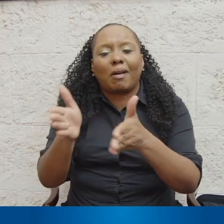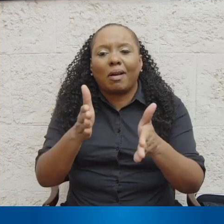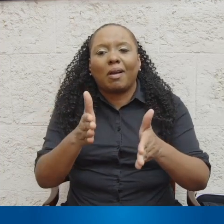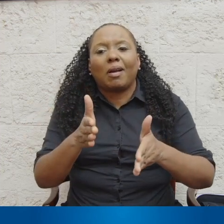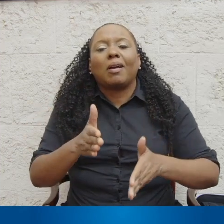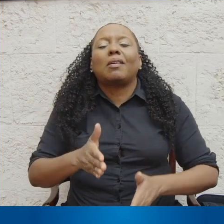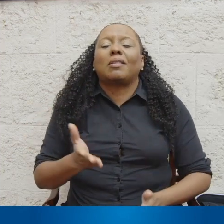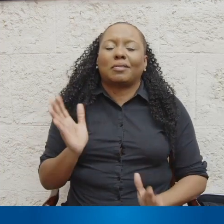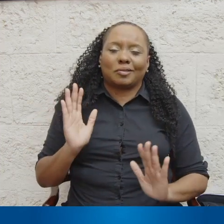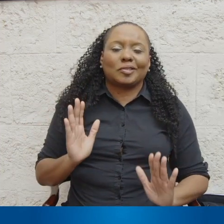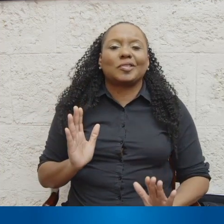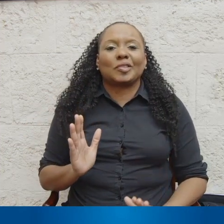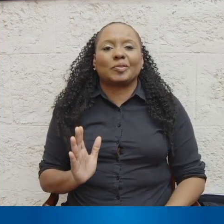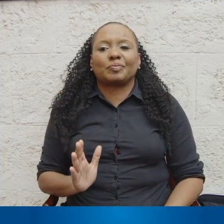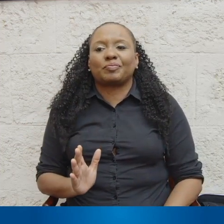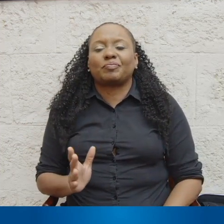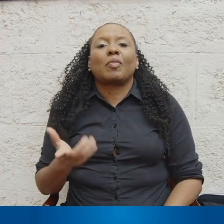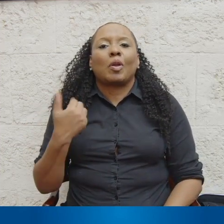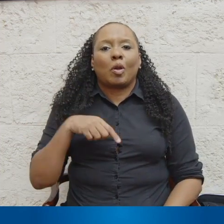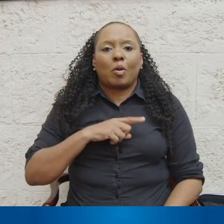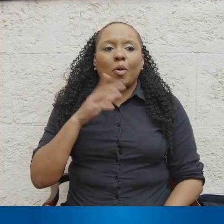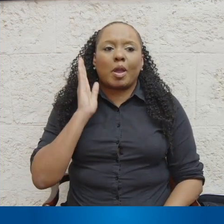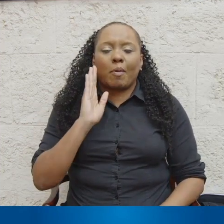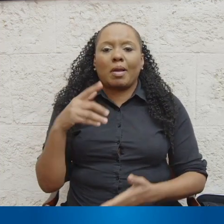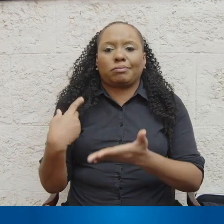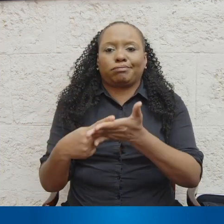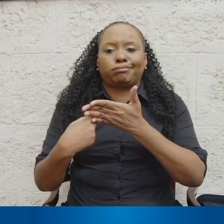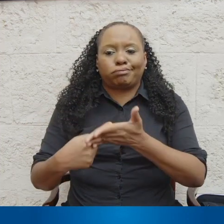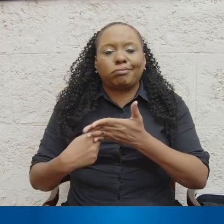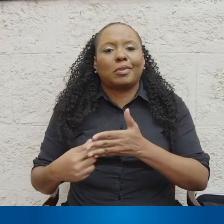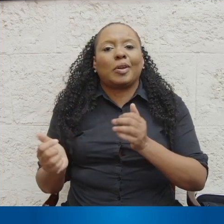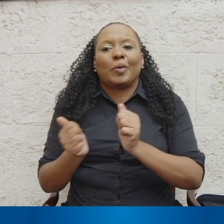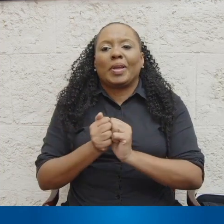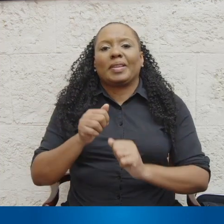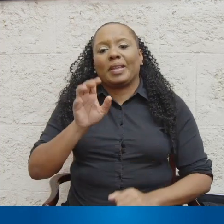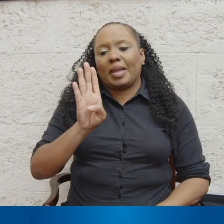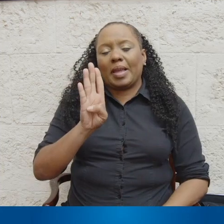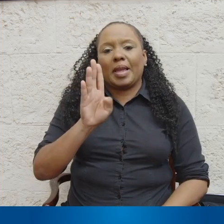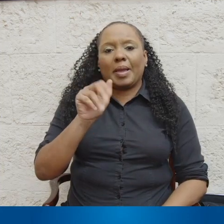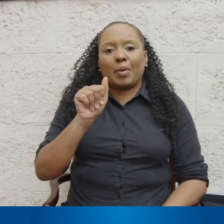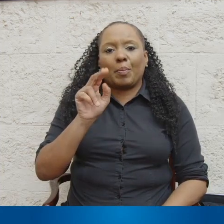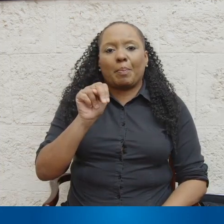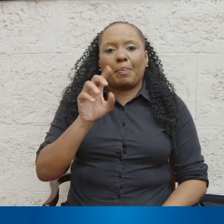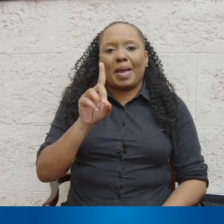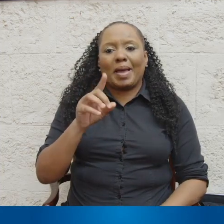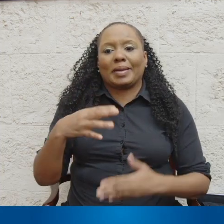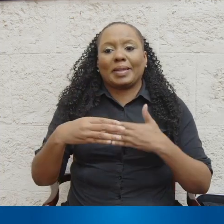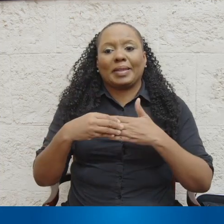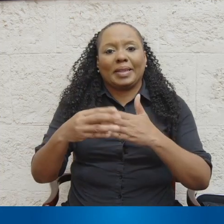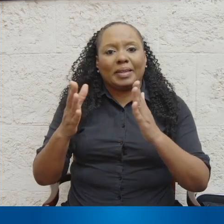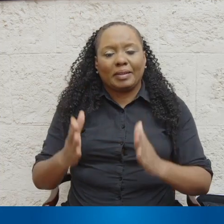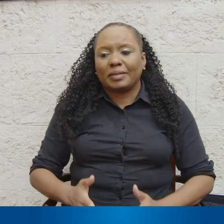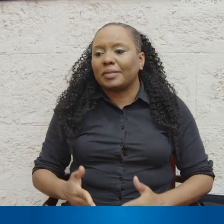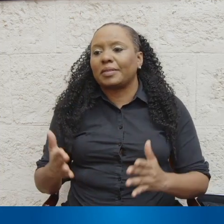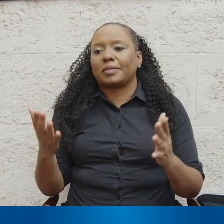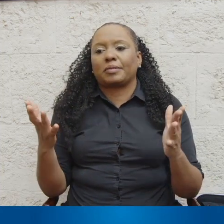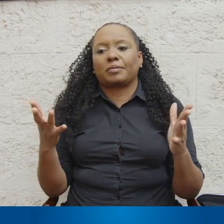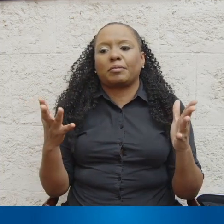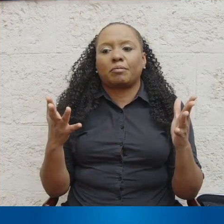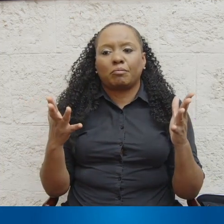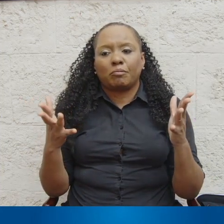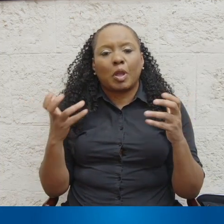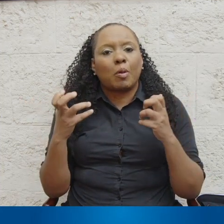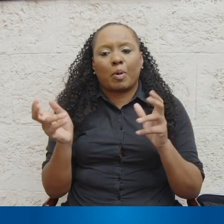our stakeholders a process of dialogue, and Cabinet made that decision just yesterday. We do want to have the opportunity to go back